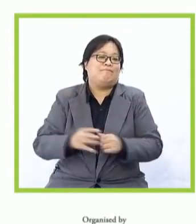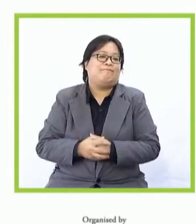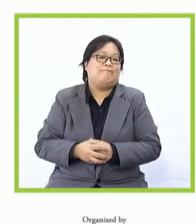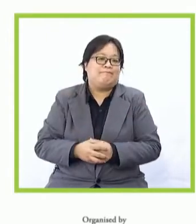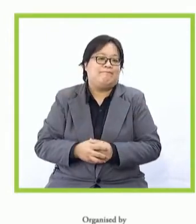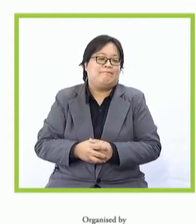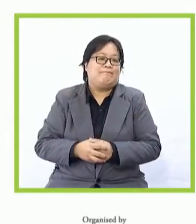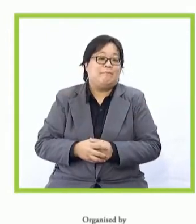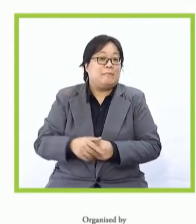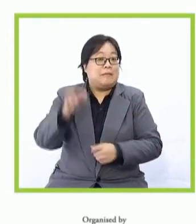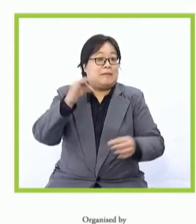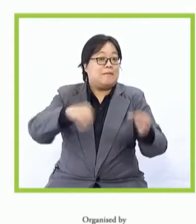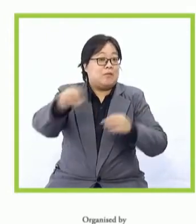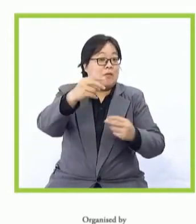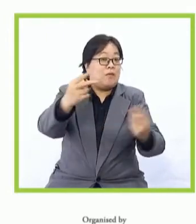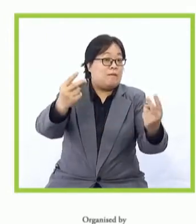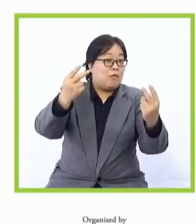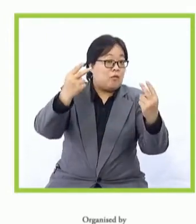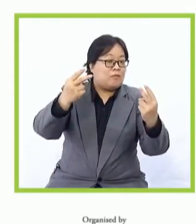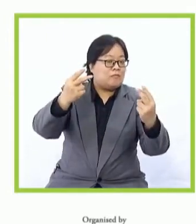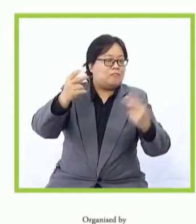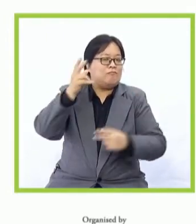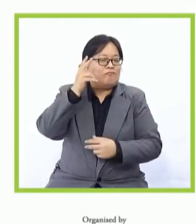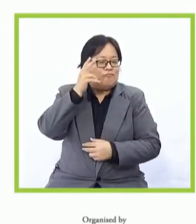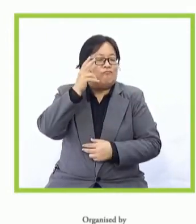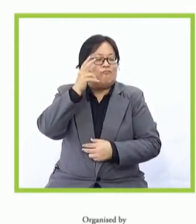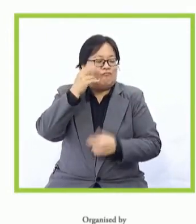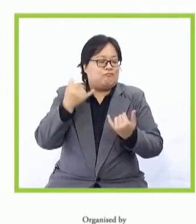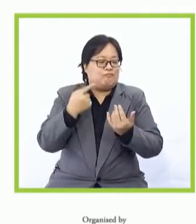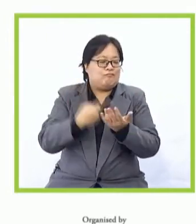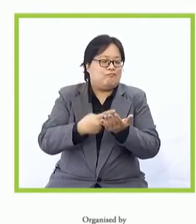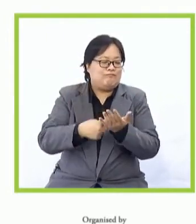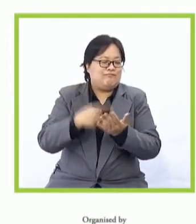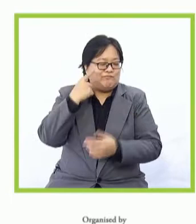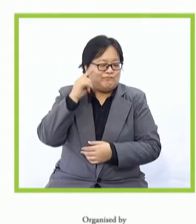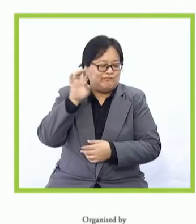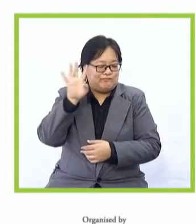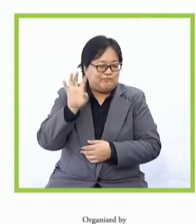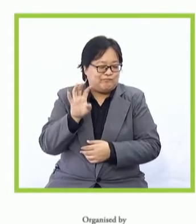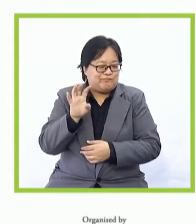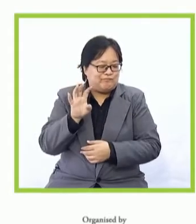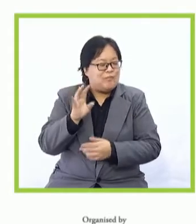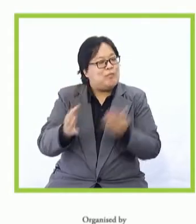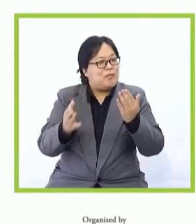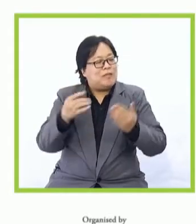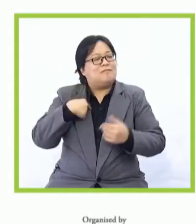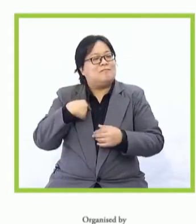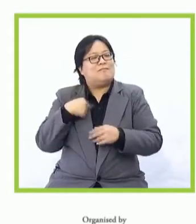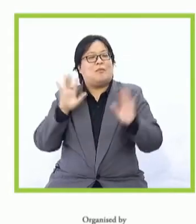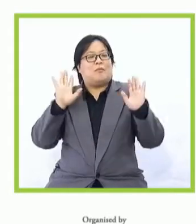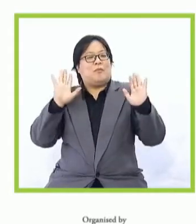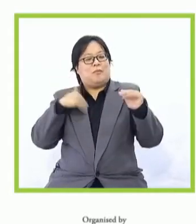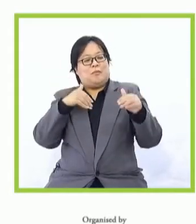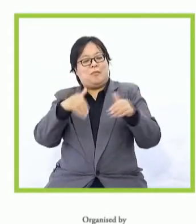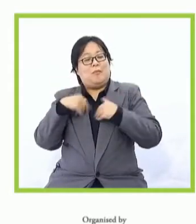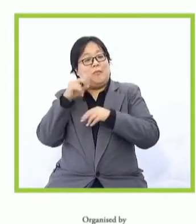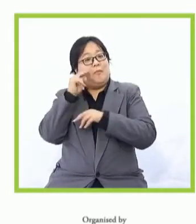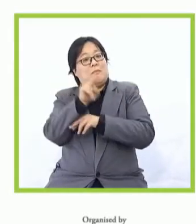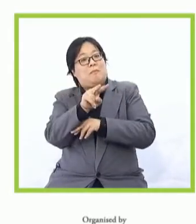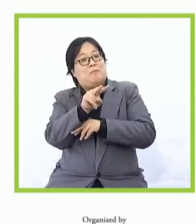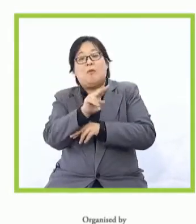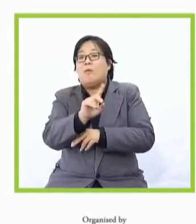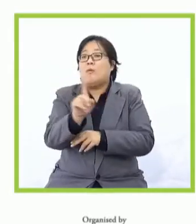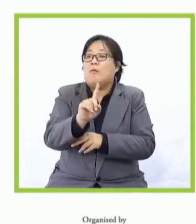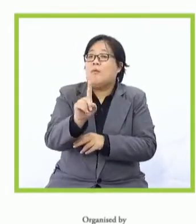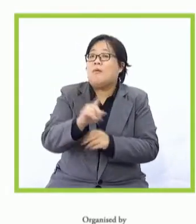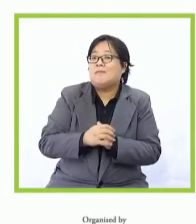if you're watching this and listening to this discussion and thinking that you're a spectator, you're not a spectator,